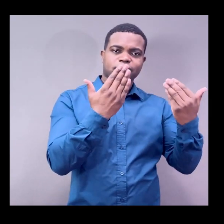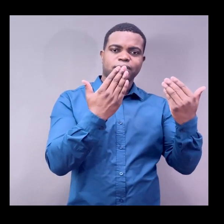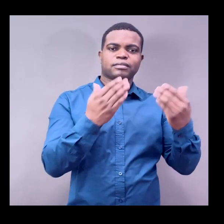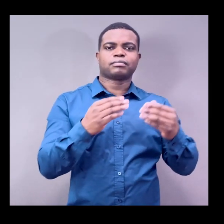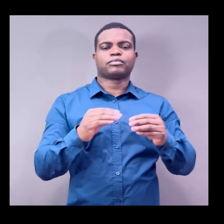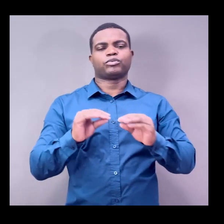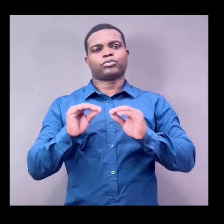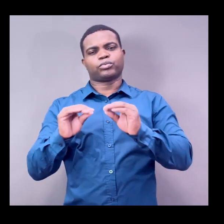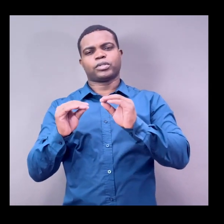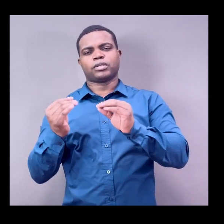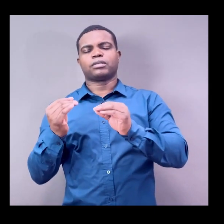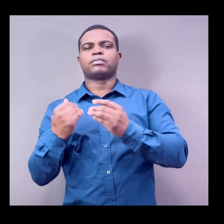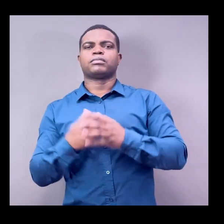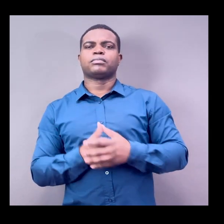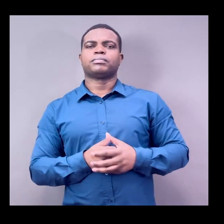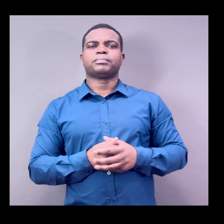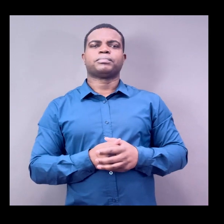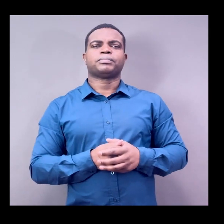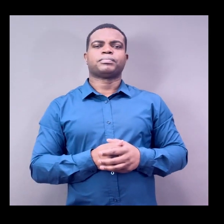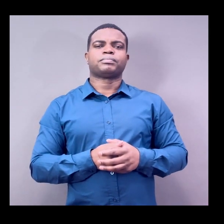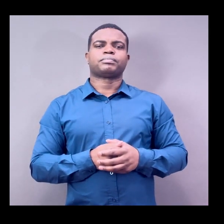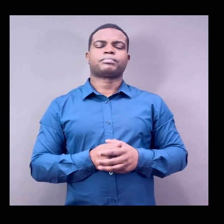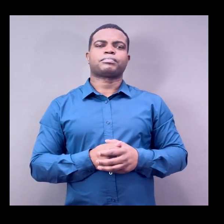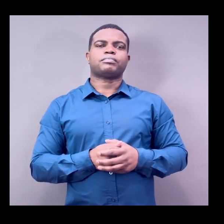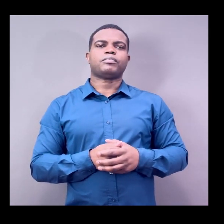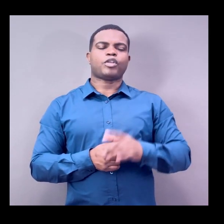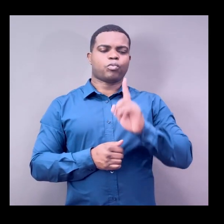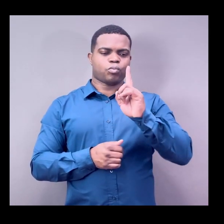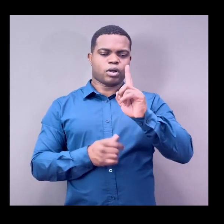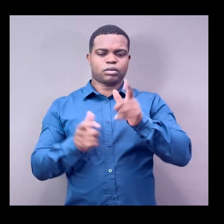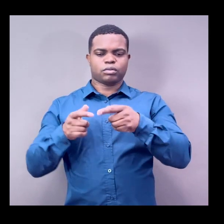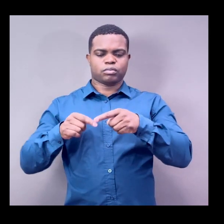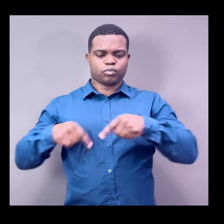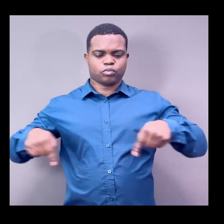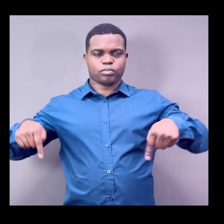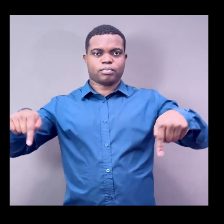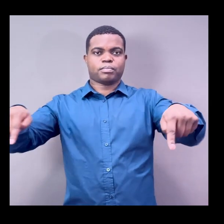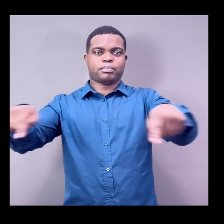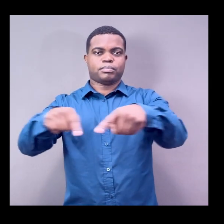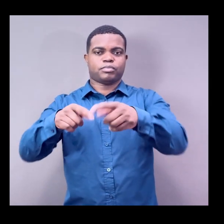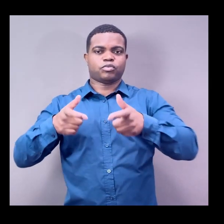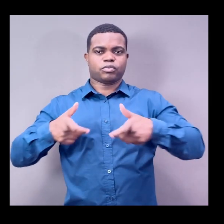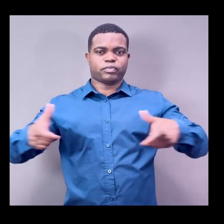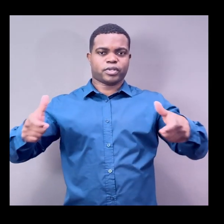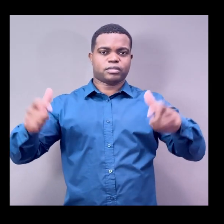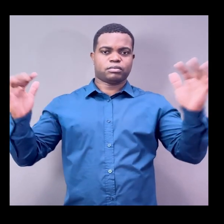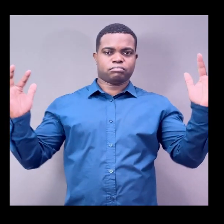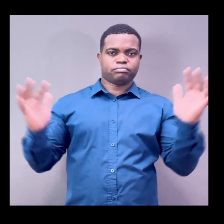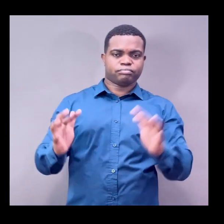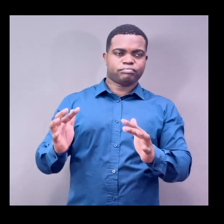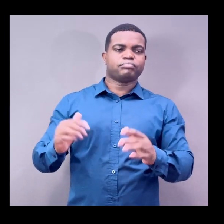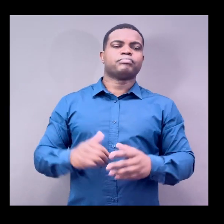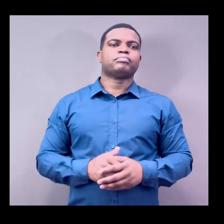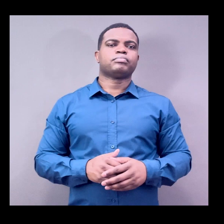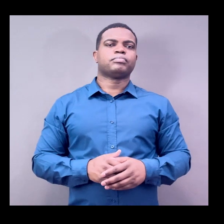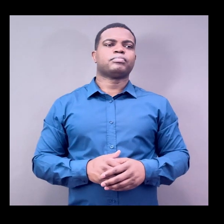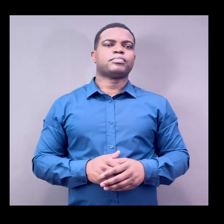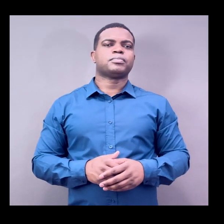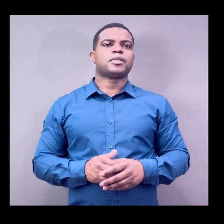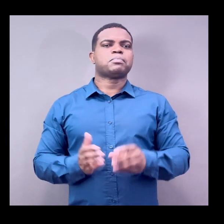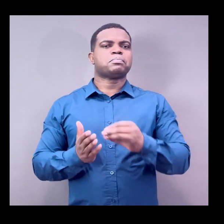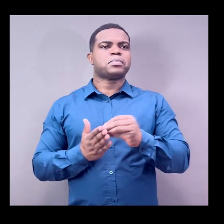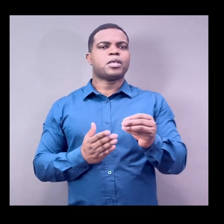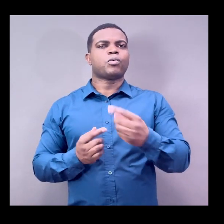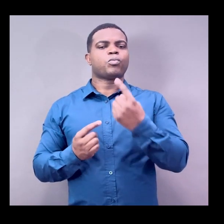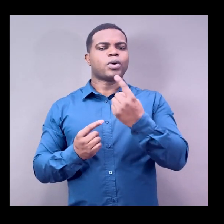will be having one conference room. So that means you are going to be paying